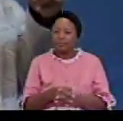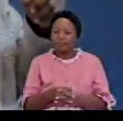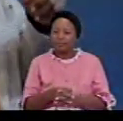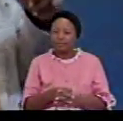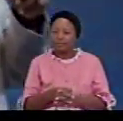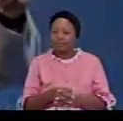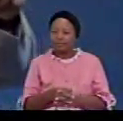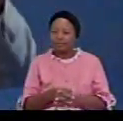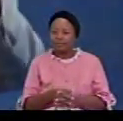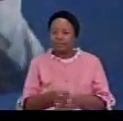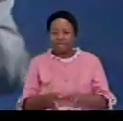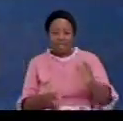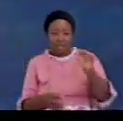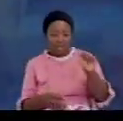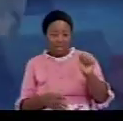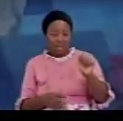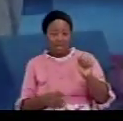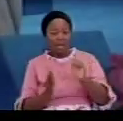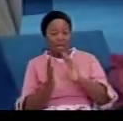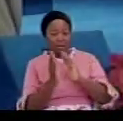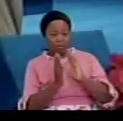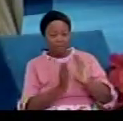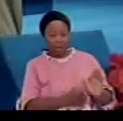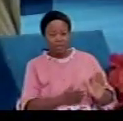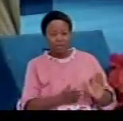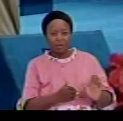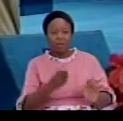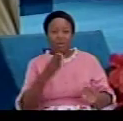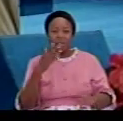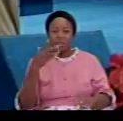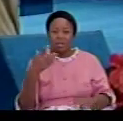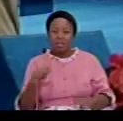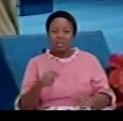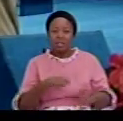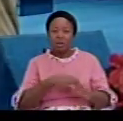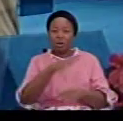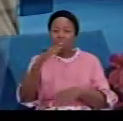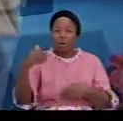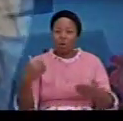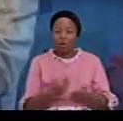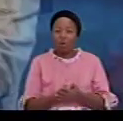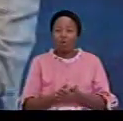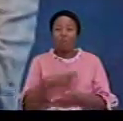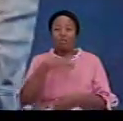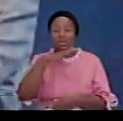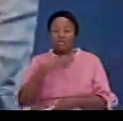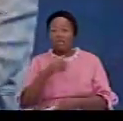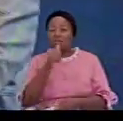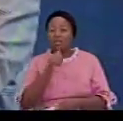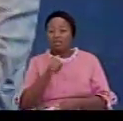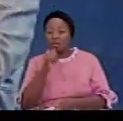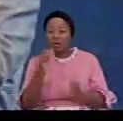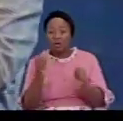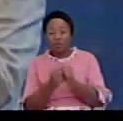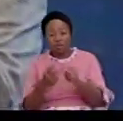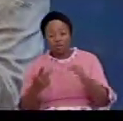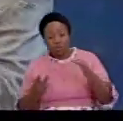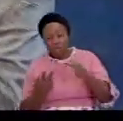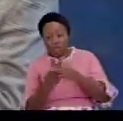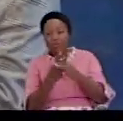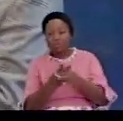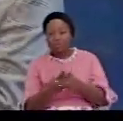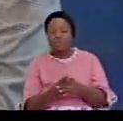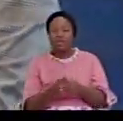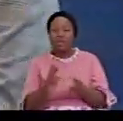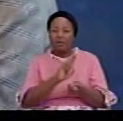A, abandon the all abominable secrets with transparent